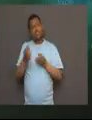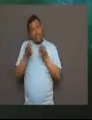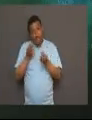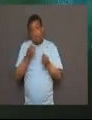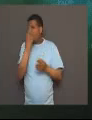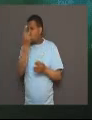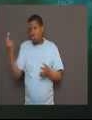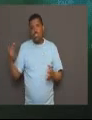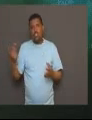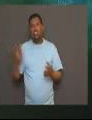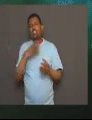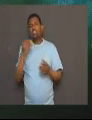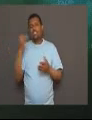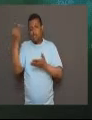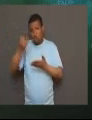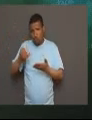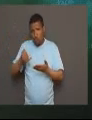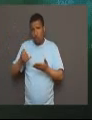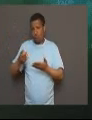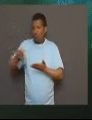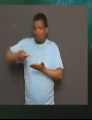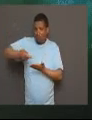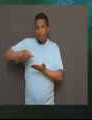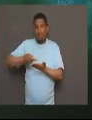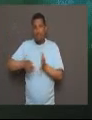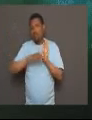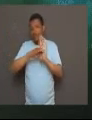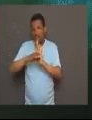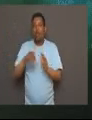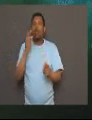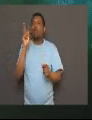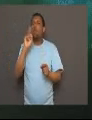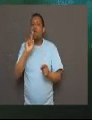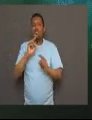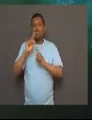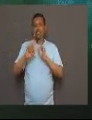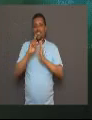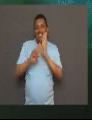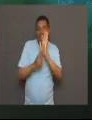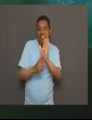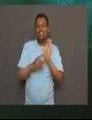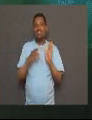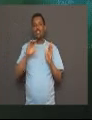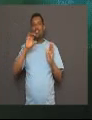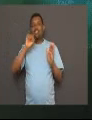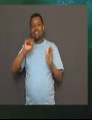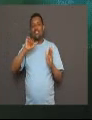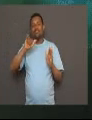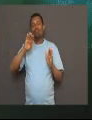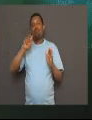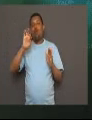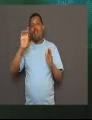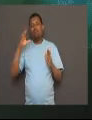Describe each and draw a sketch to represent what the signs and symbols would